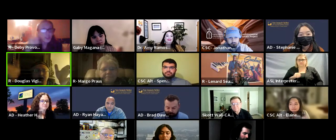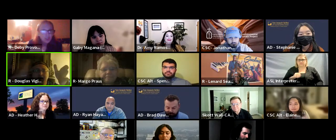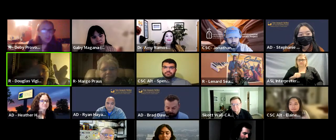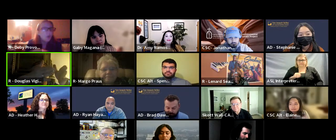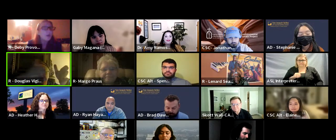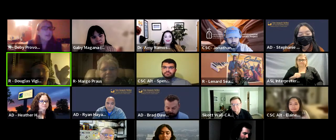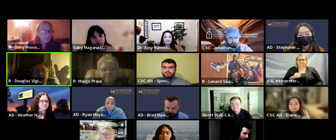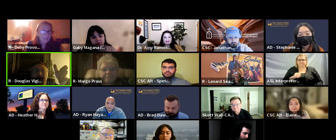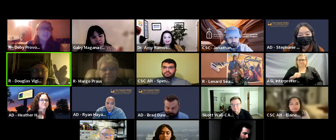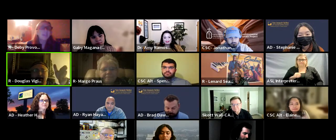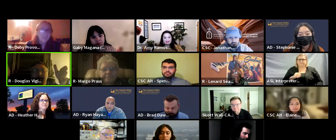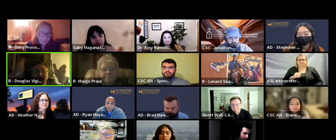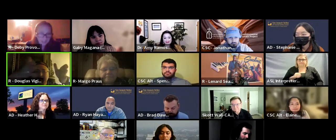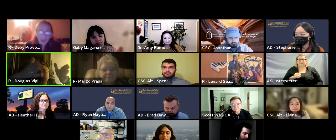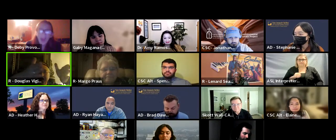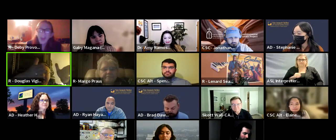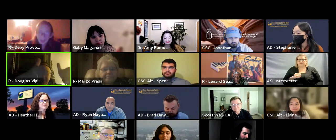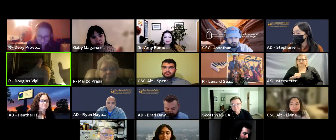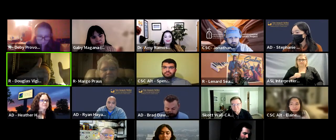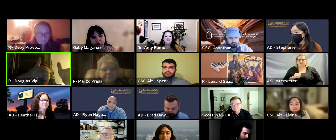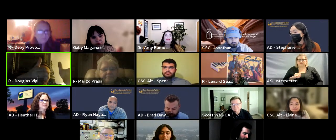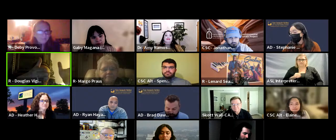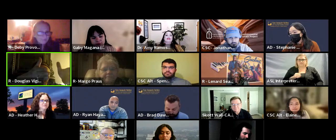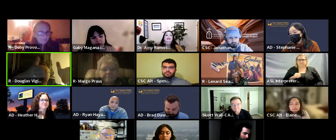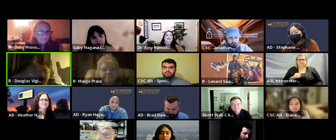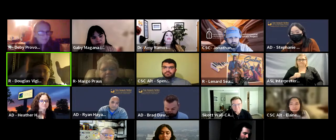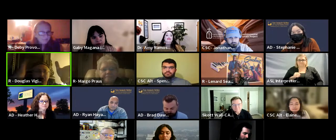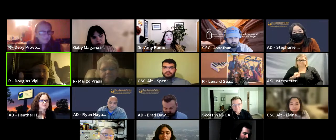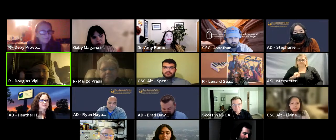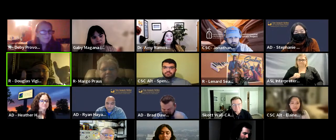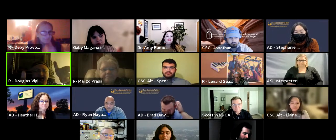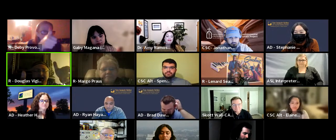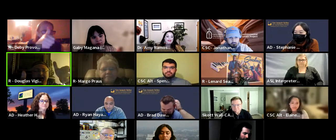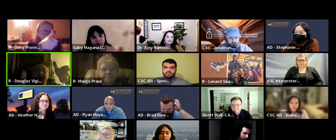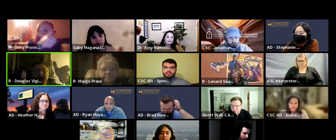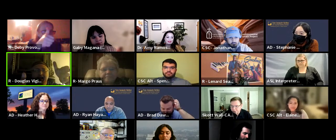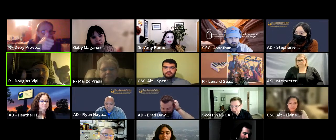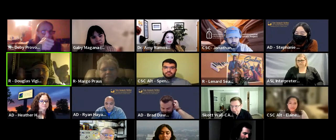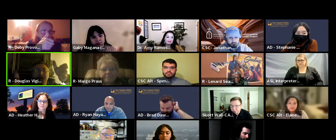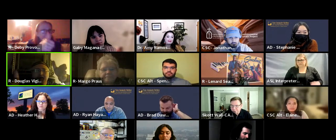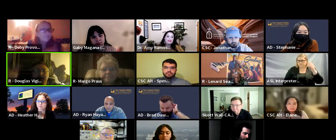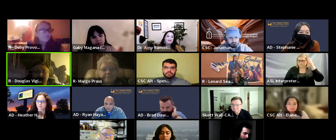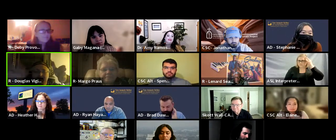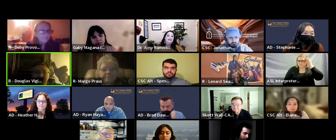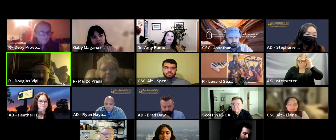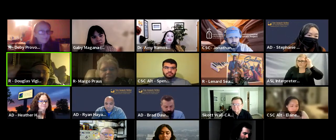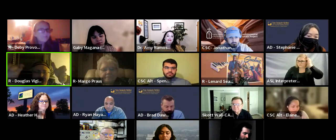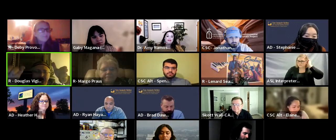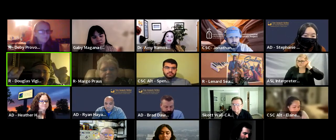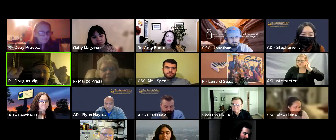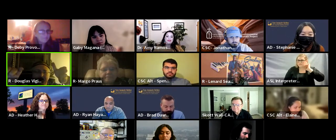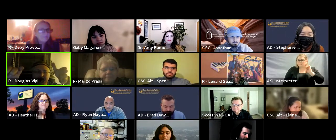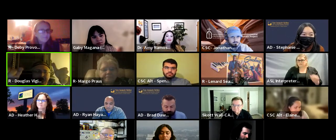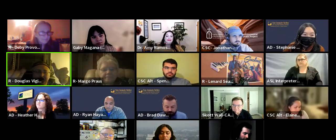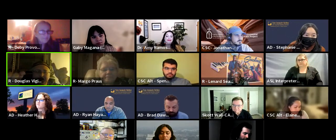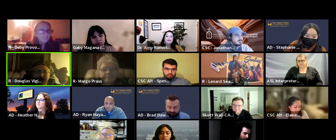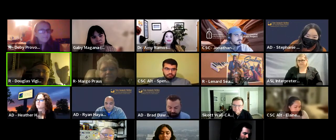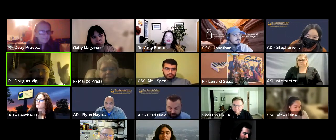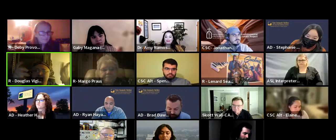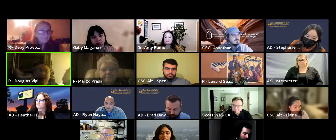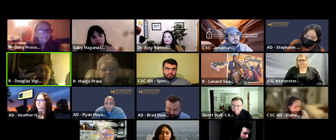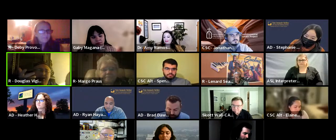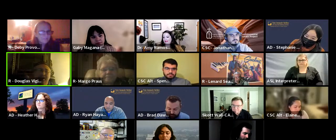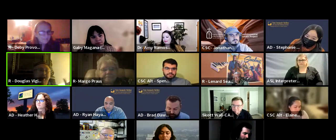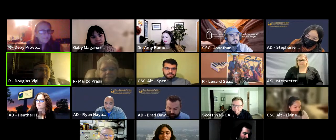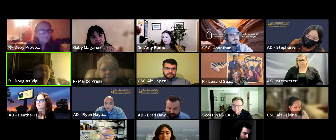don't know who is talking from there on. So I'm kind of looking through it with the presentation and whoever talking about the